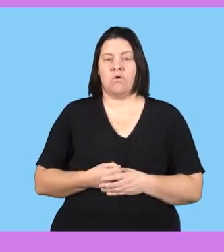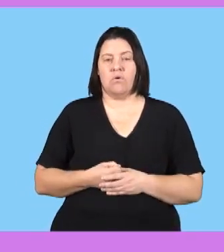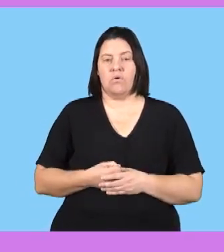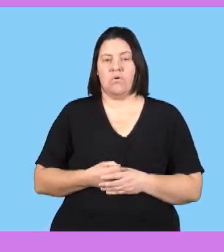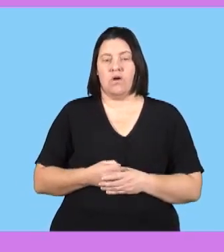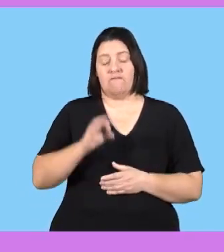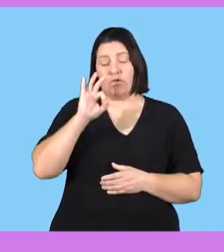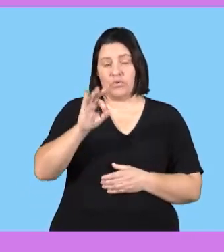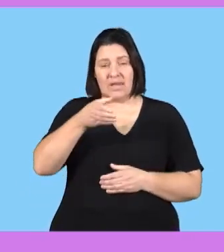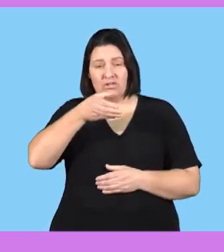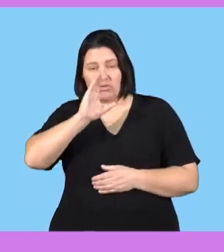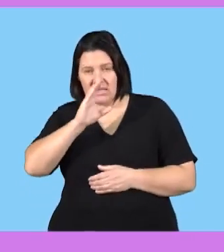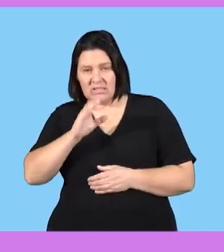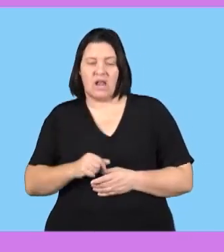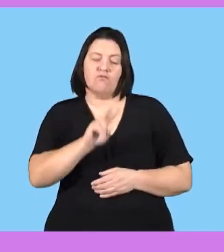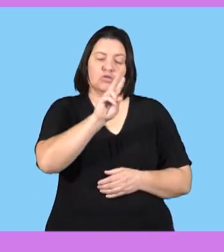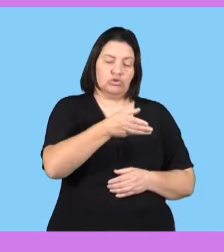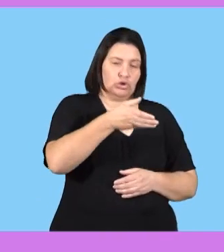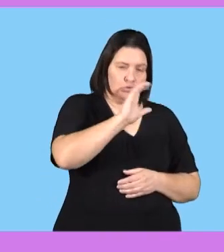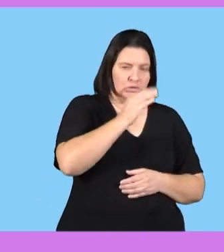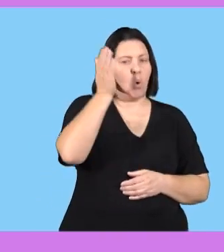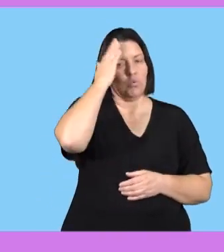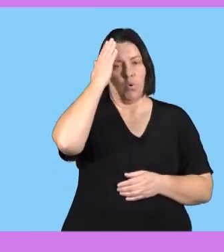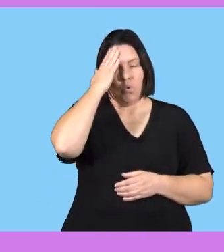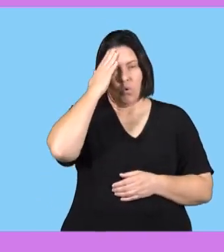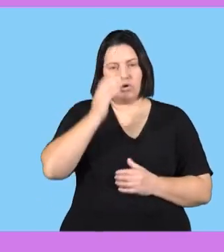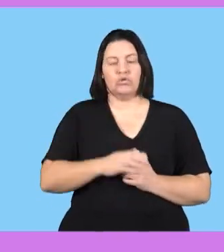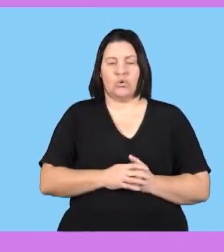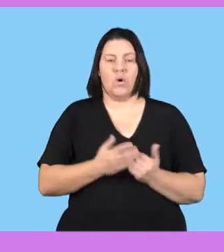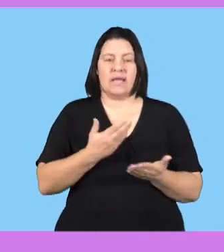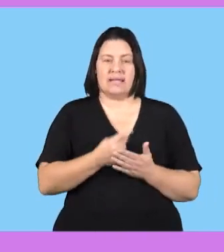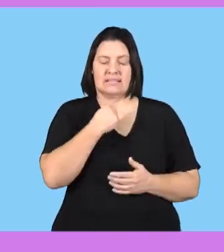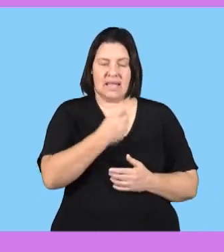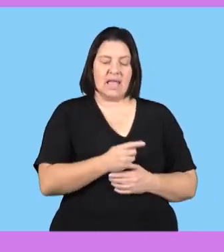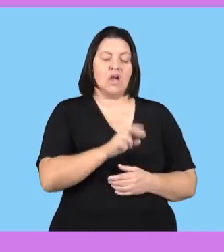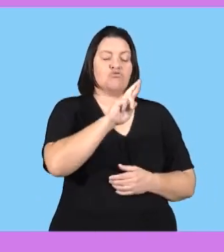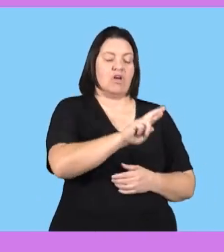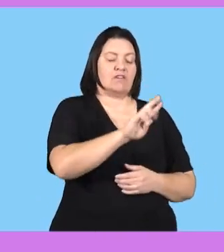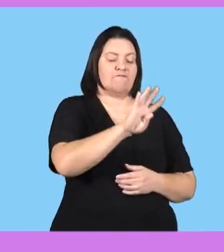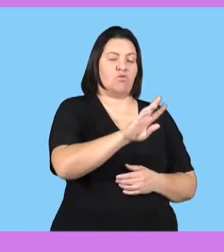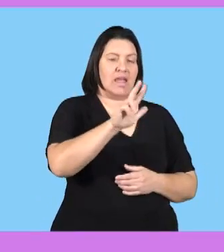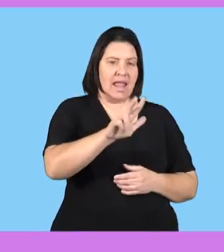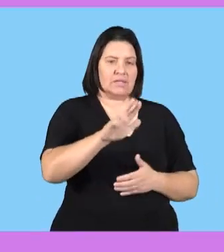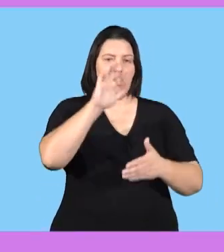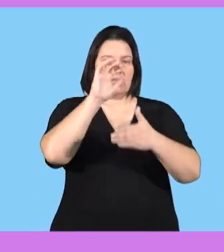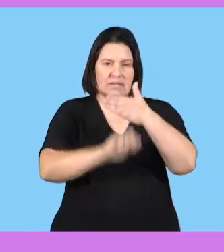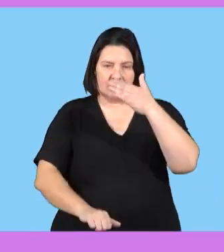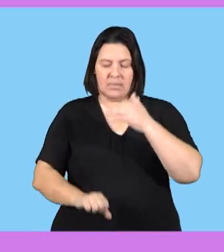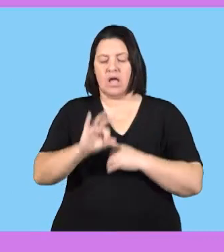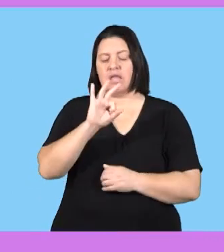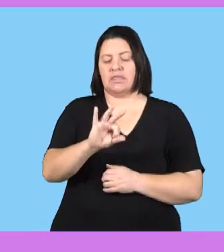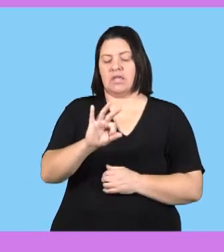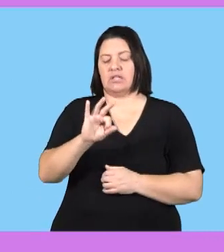is for three drinks and for two drinks. So we can say therefore 48